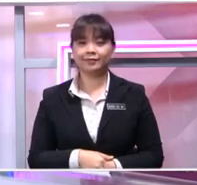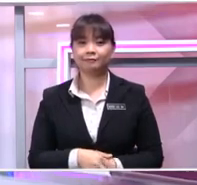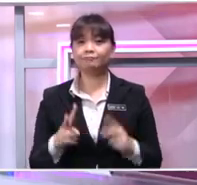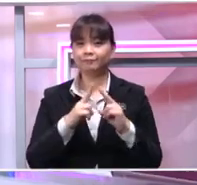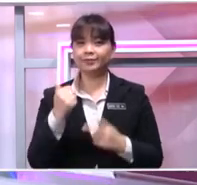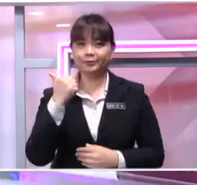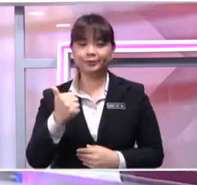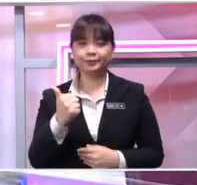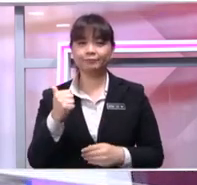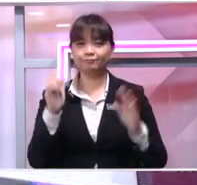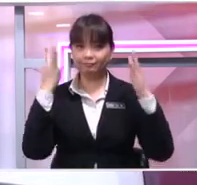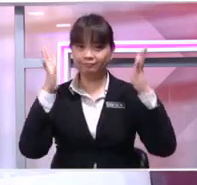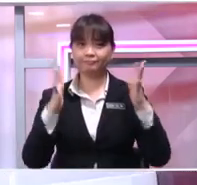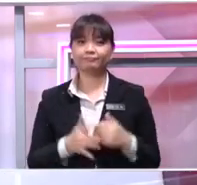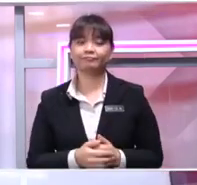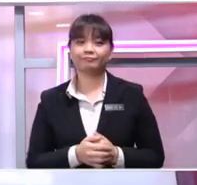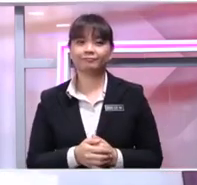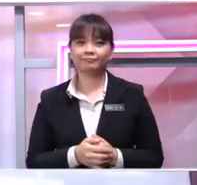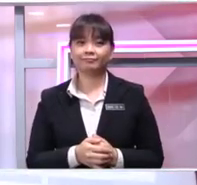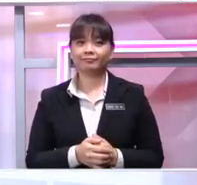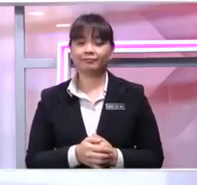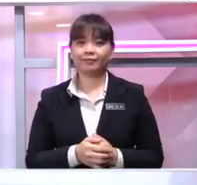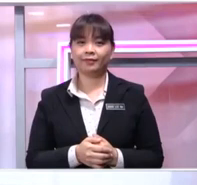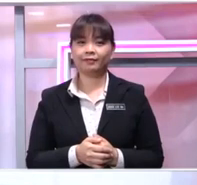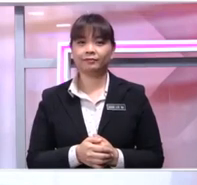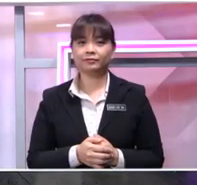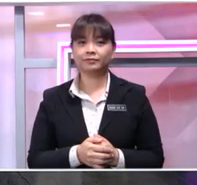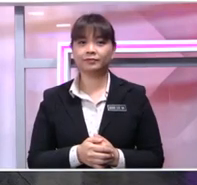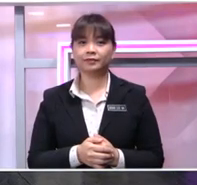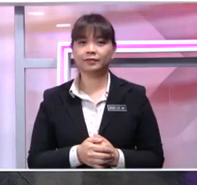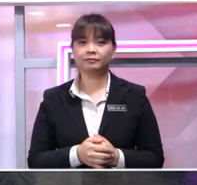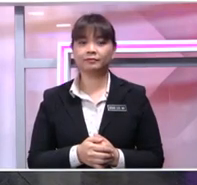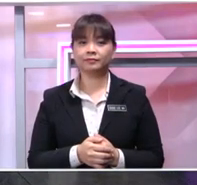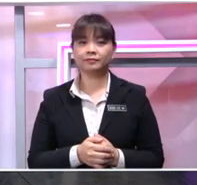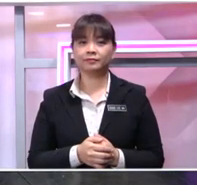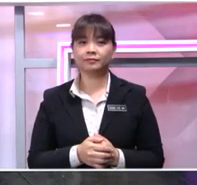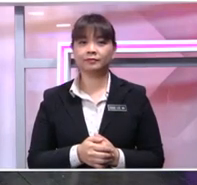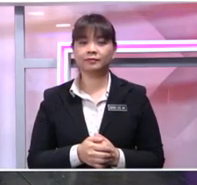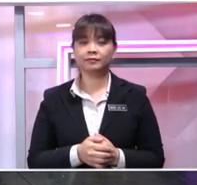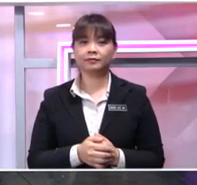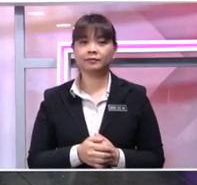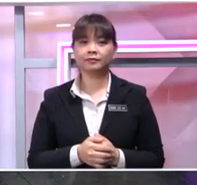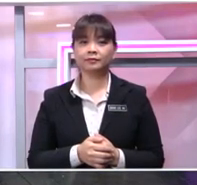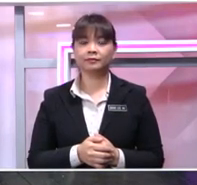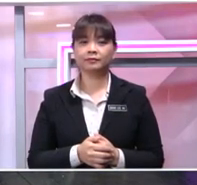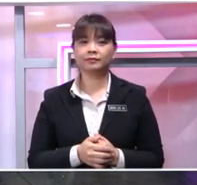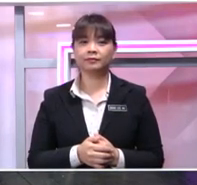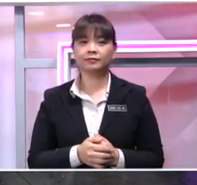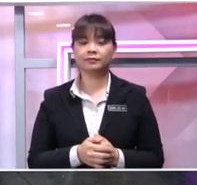Hanis. Thank you so much. Mm-hmm. Okay, so That is it for our